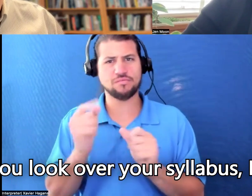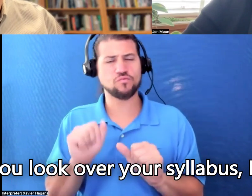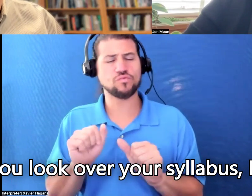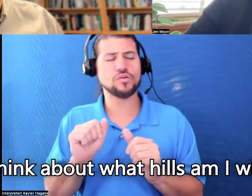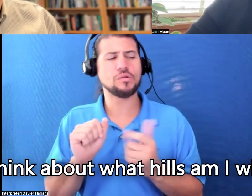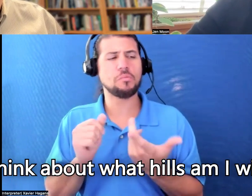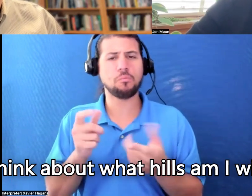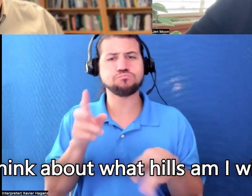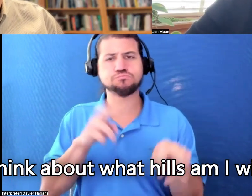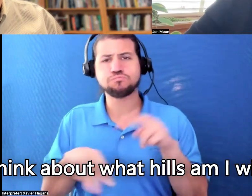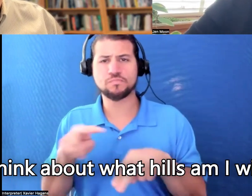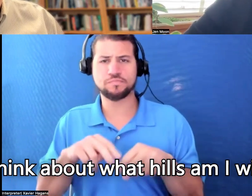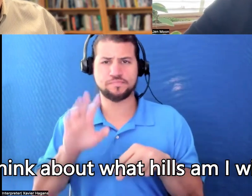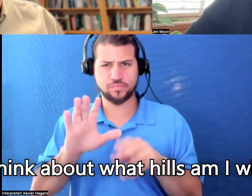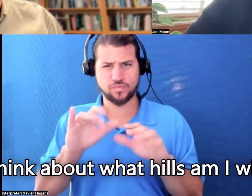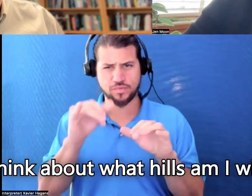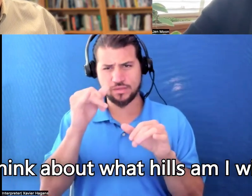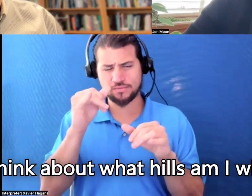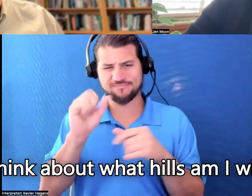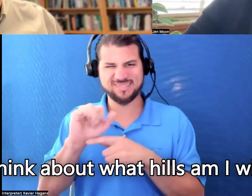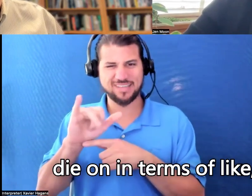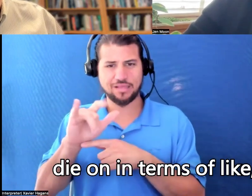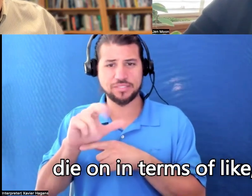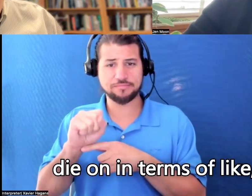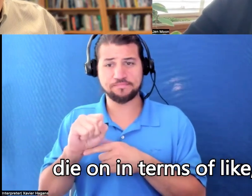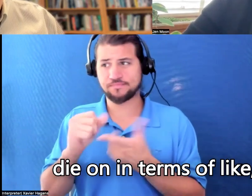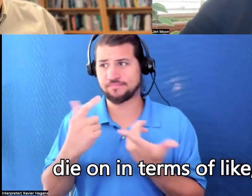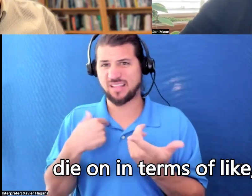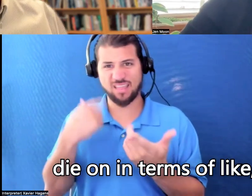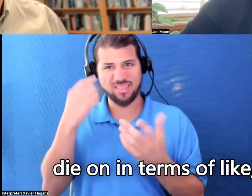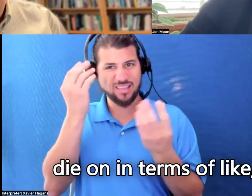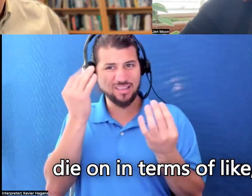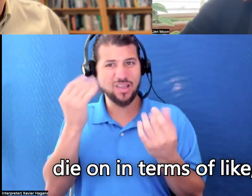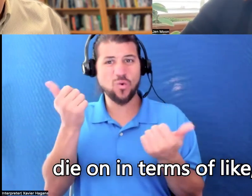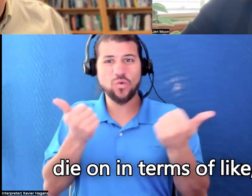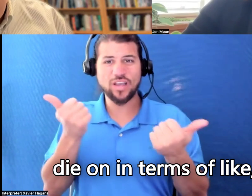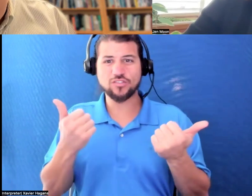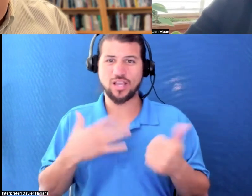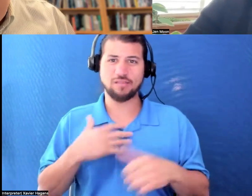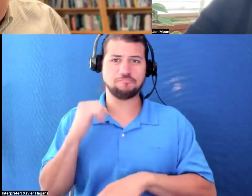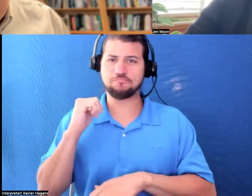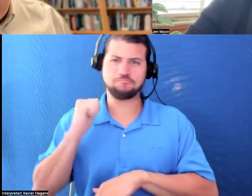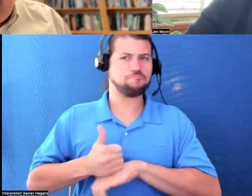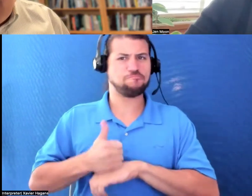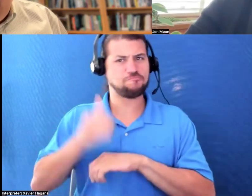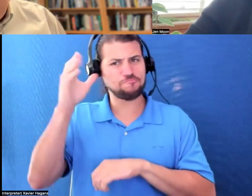syllabus, I always think about what hills am I willing to die on in terms of